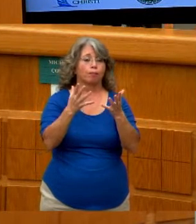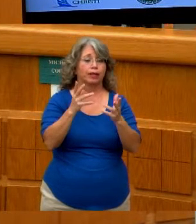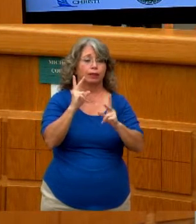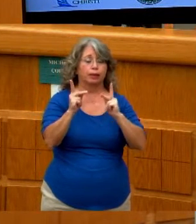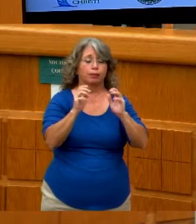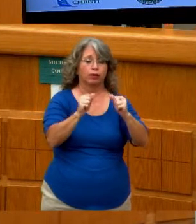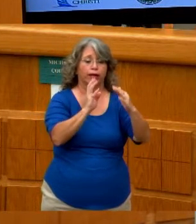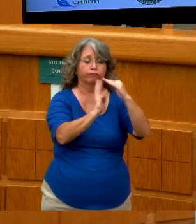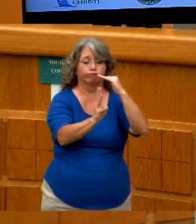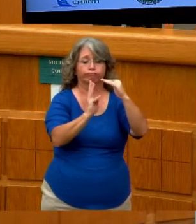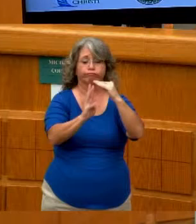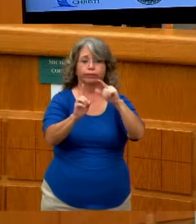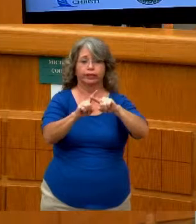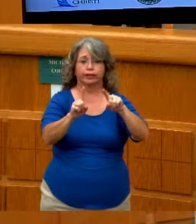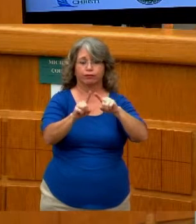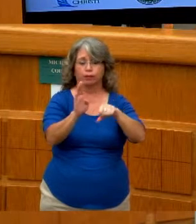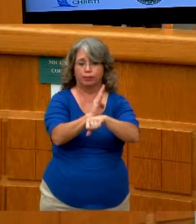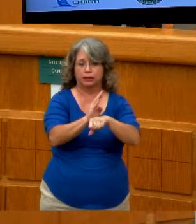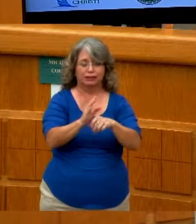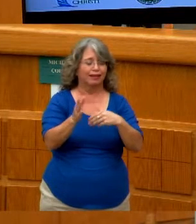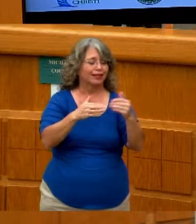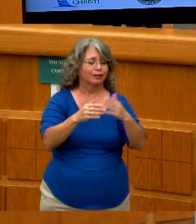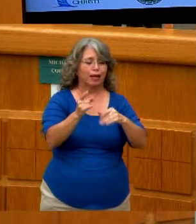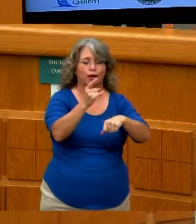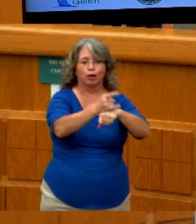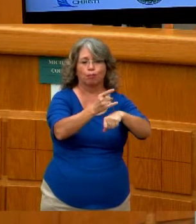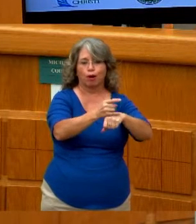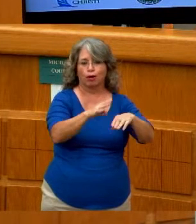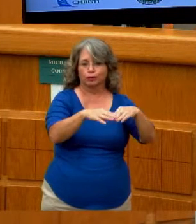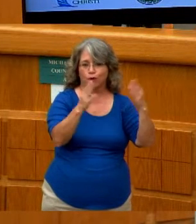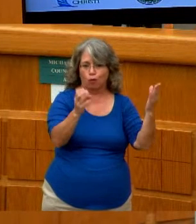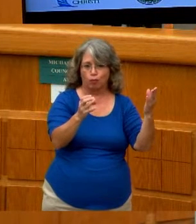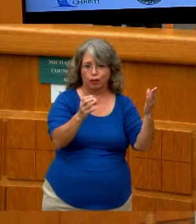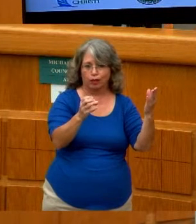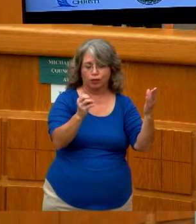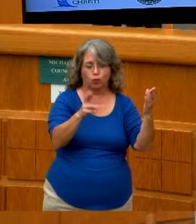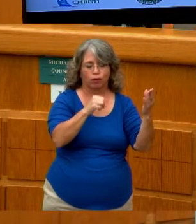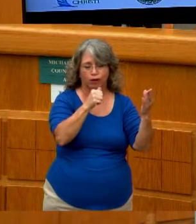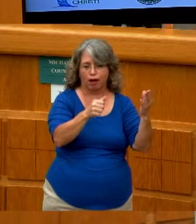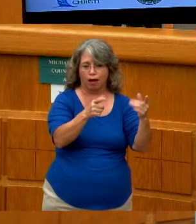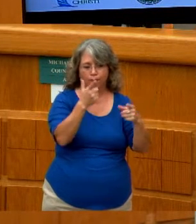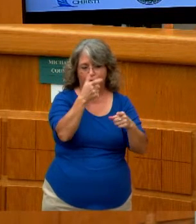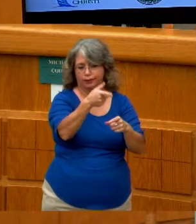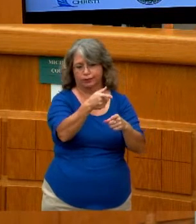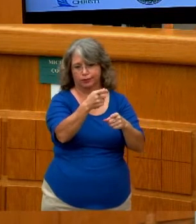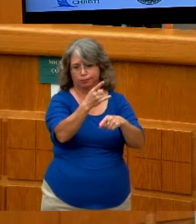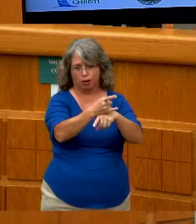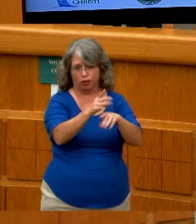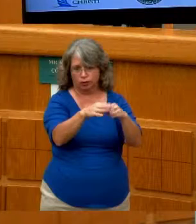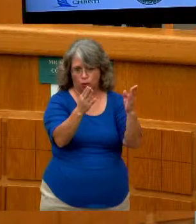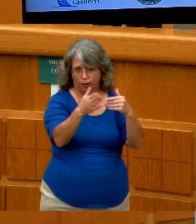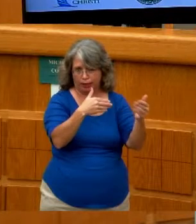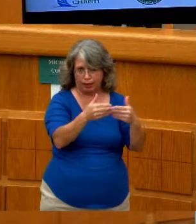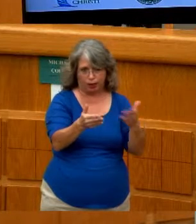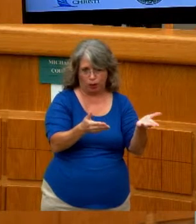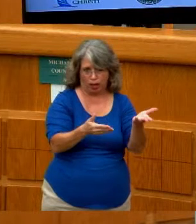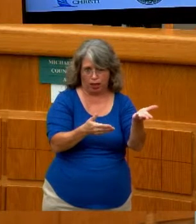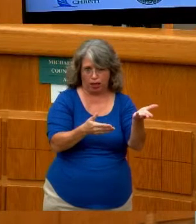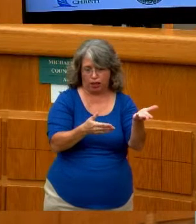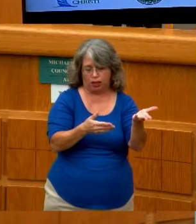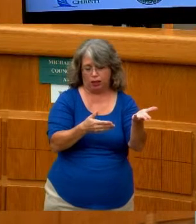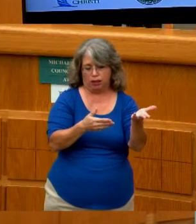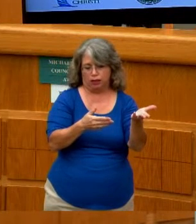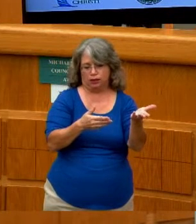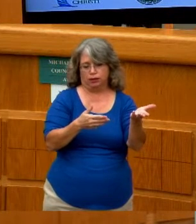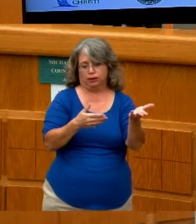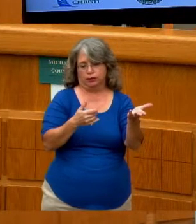mandate on what percentage of capacity businesses can be at. And it doesn't even matter if bars are open or not, because the